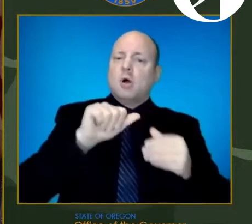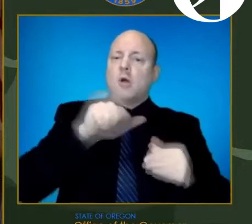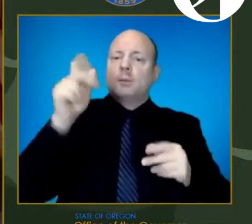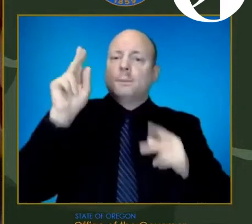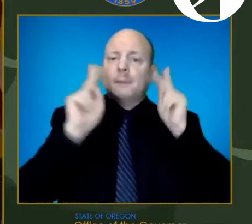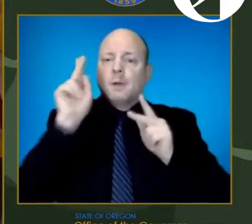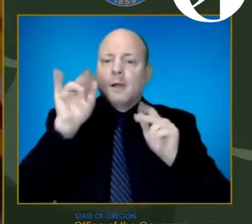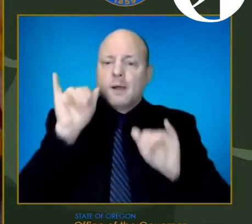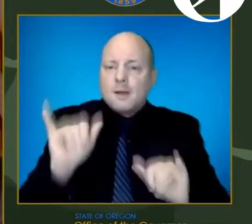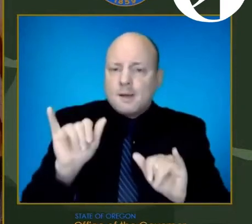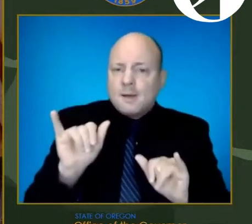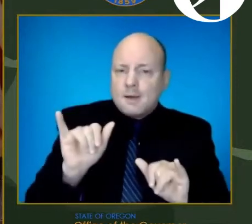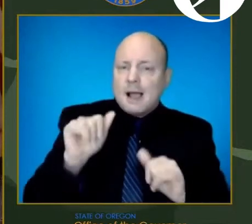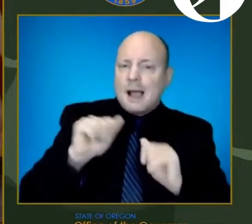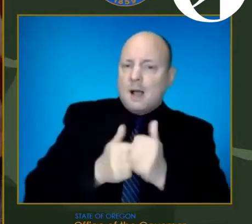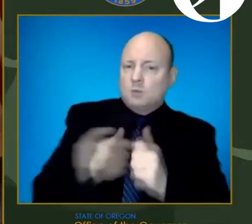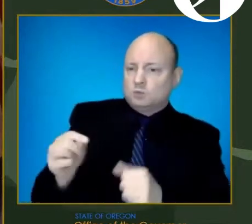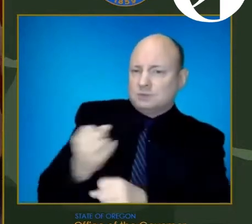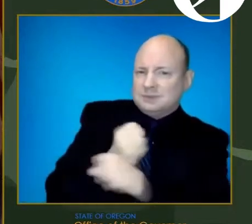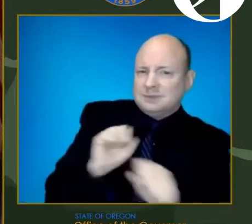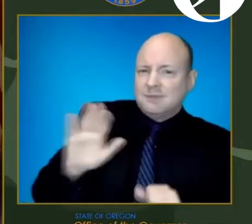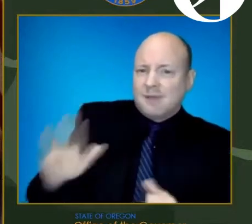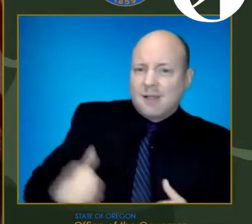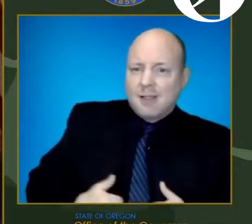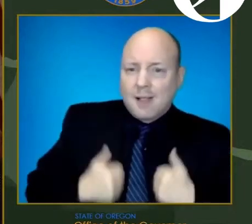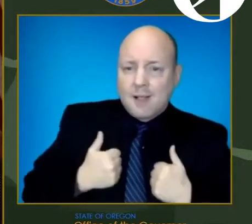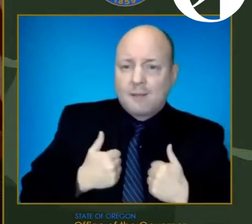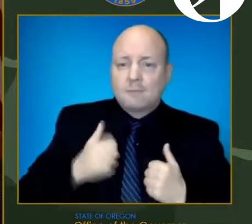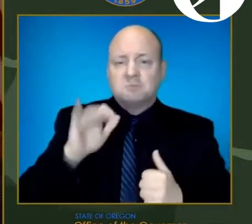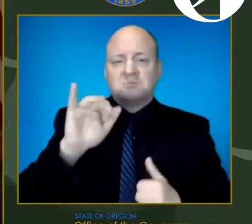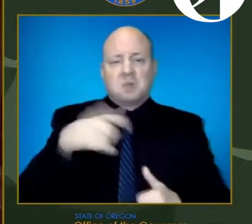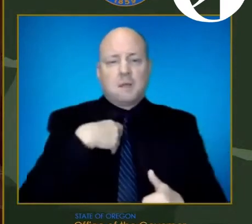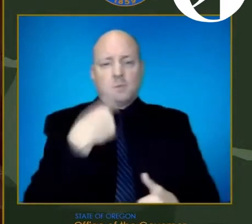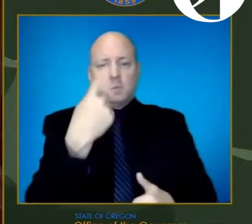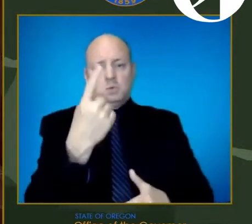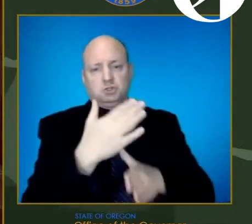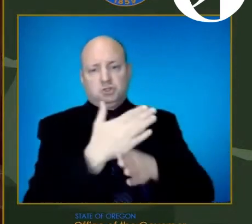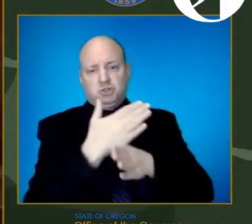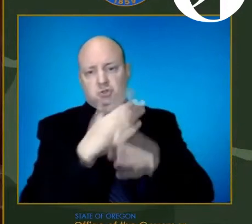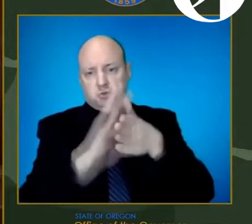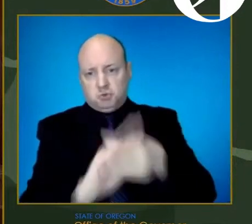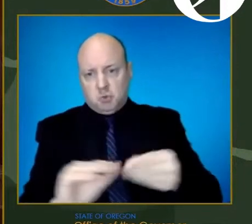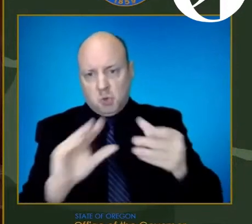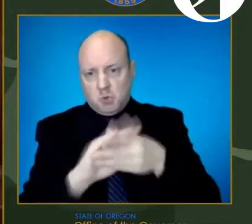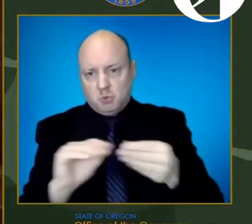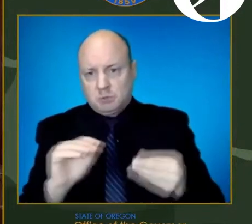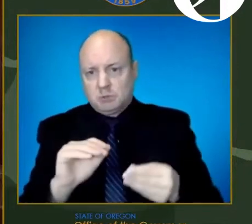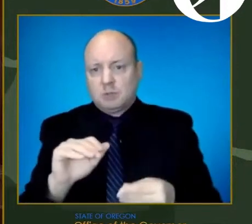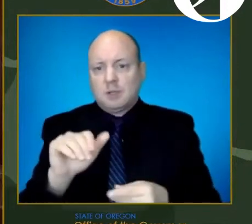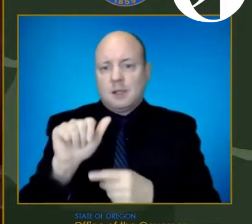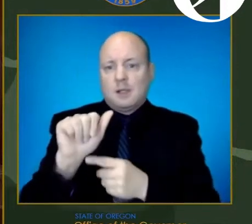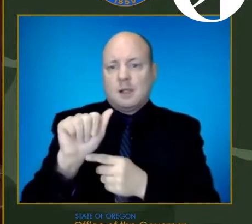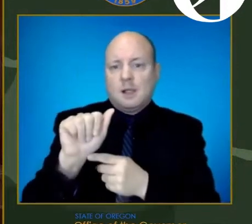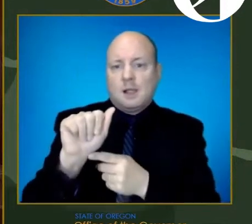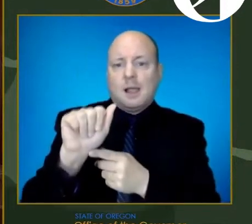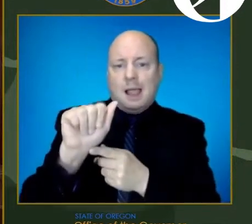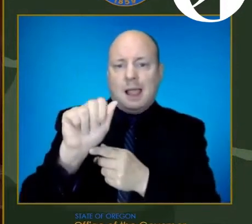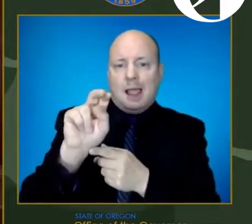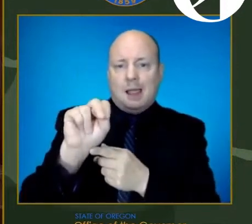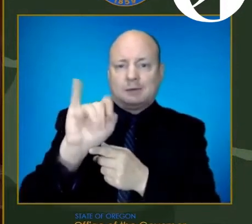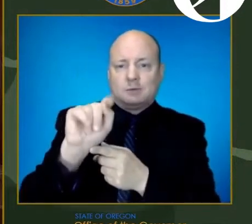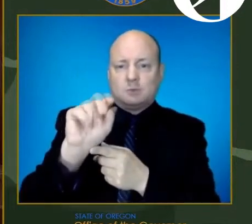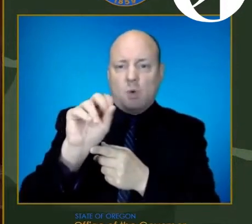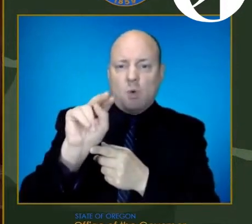it. I want to share with you just one of those people. Dr. Antoine Chavez is